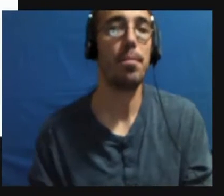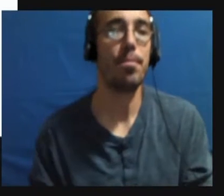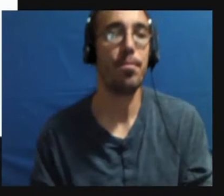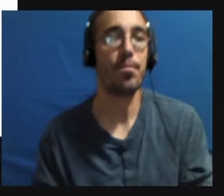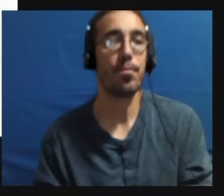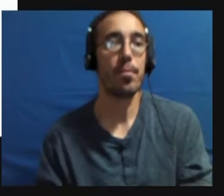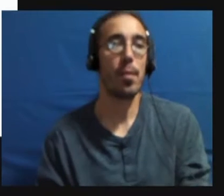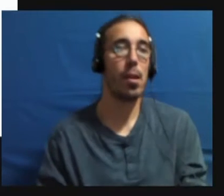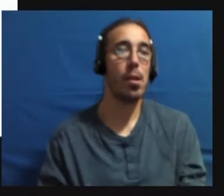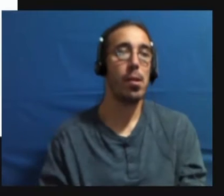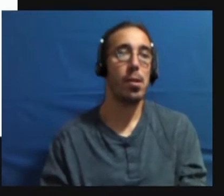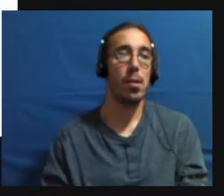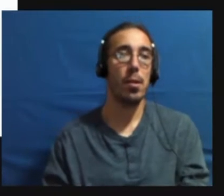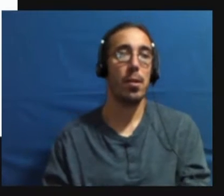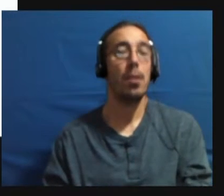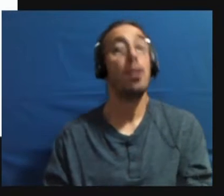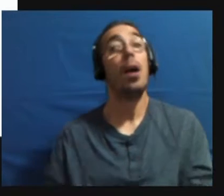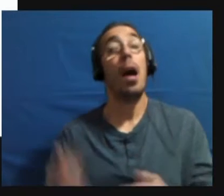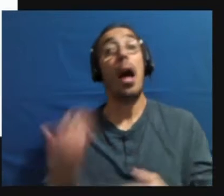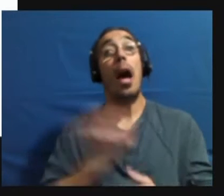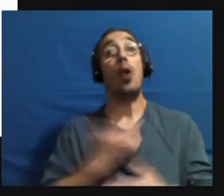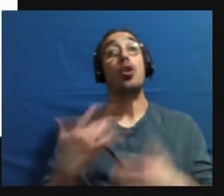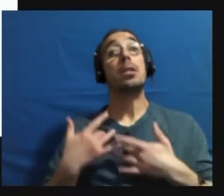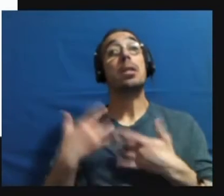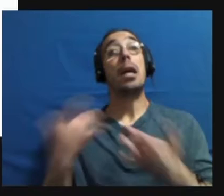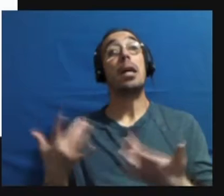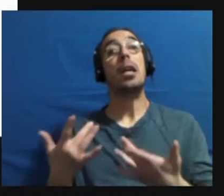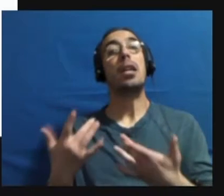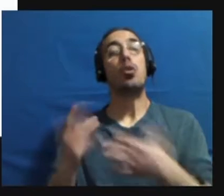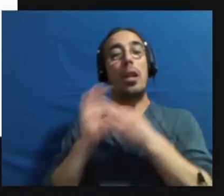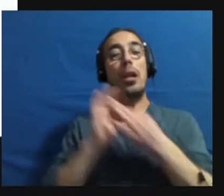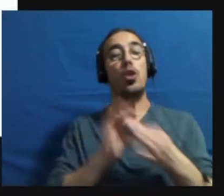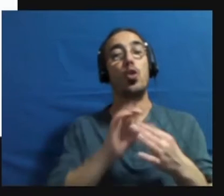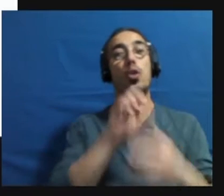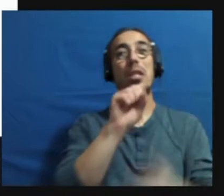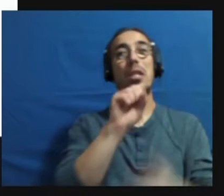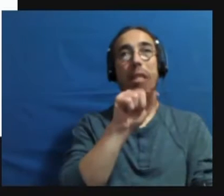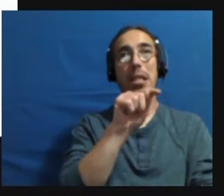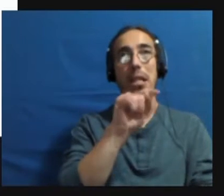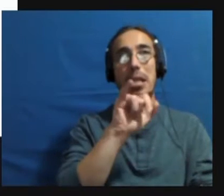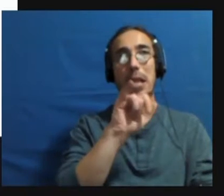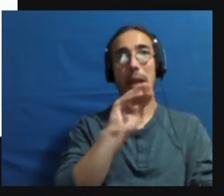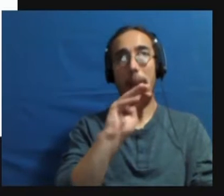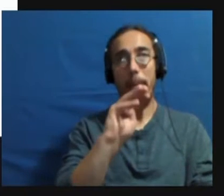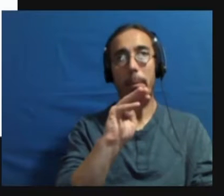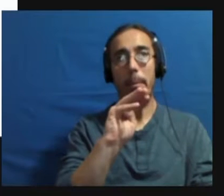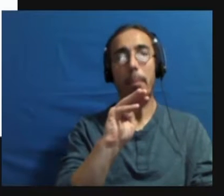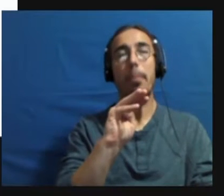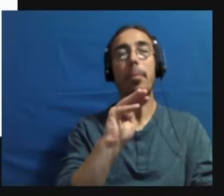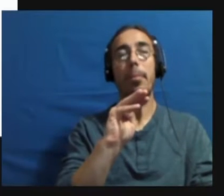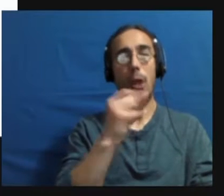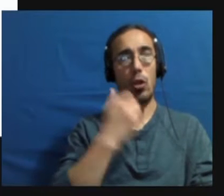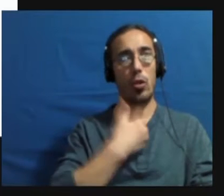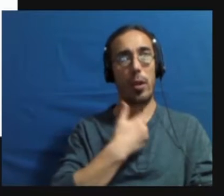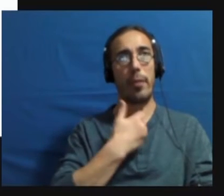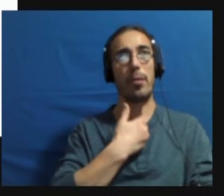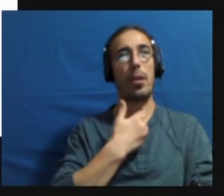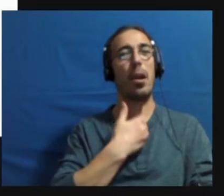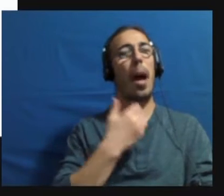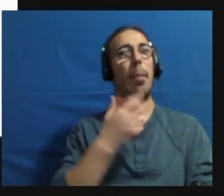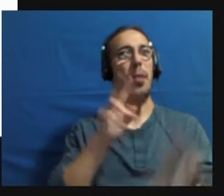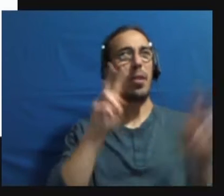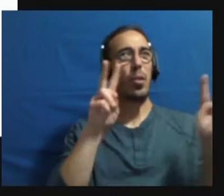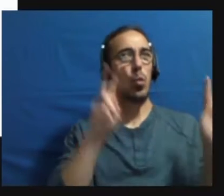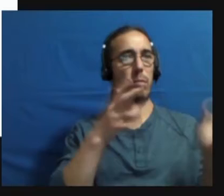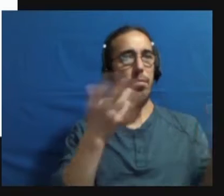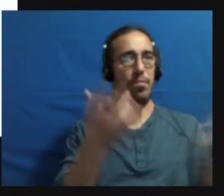When it comes to these senses and it comes back to stimming, I just want to frame ourselves in this quote by the Chronic couple